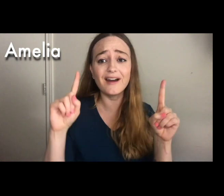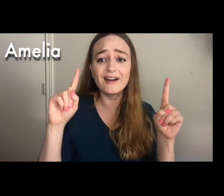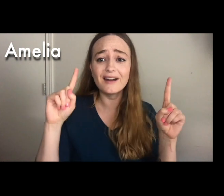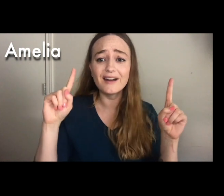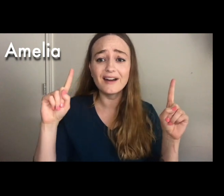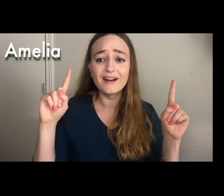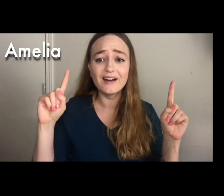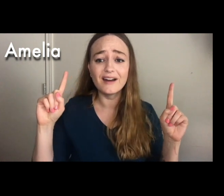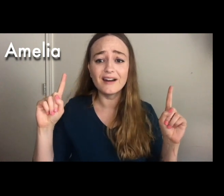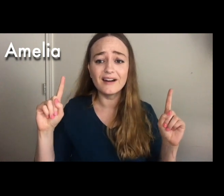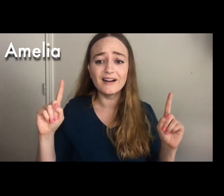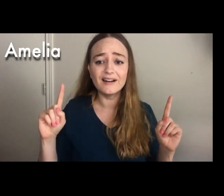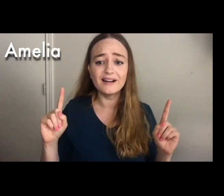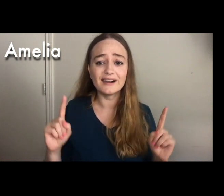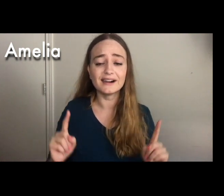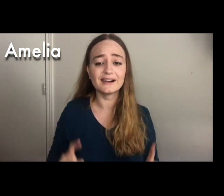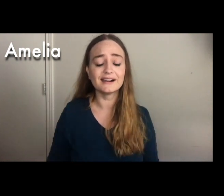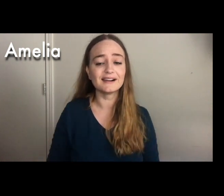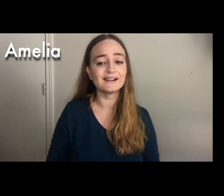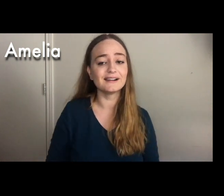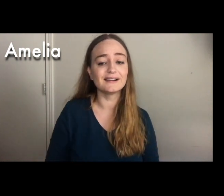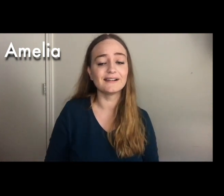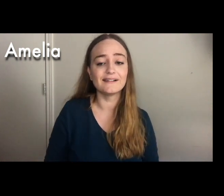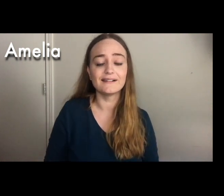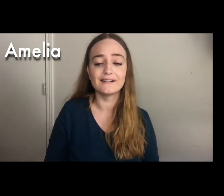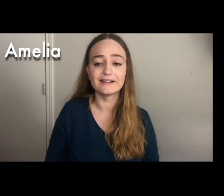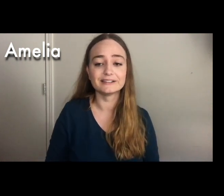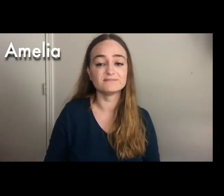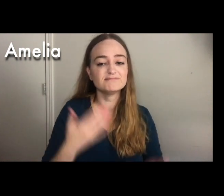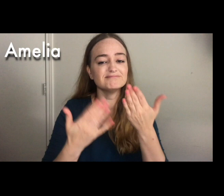is it gonna start?